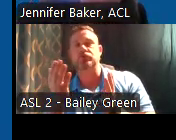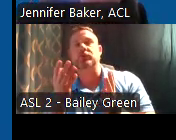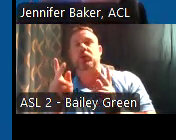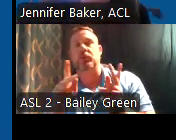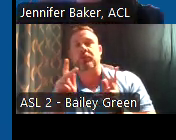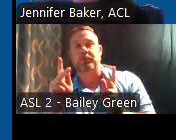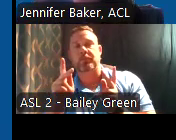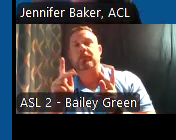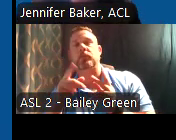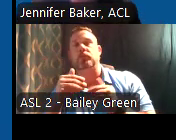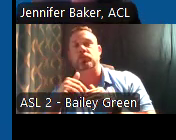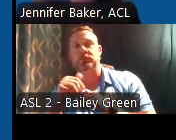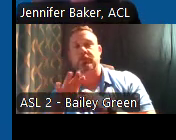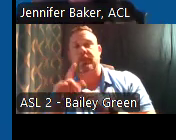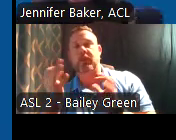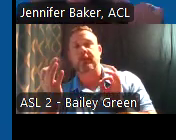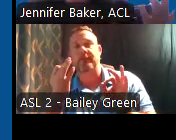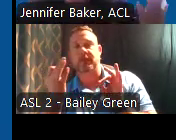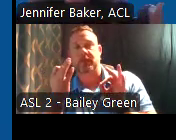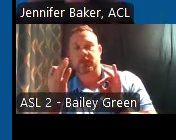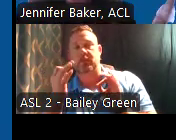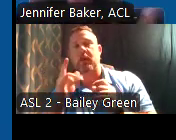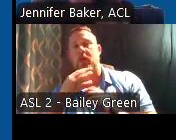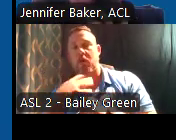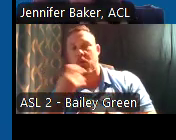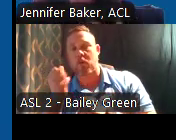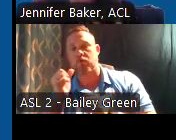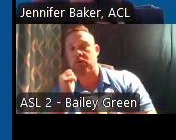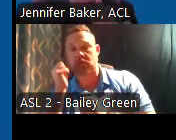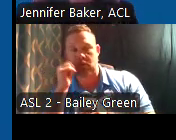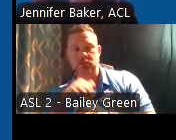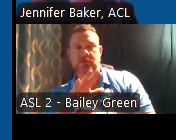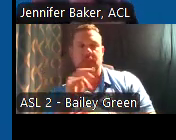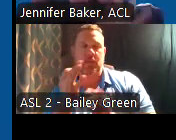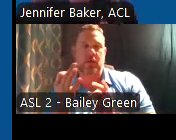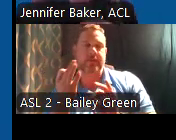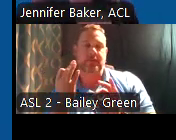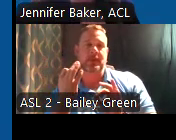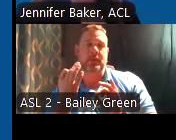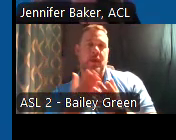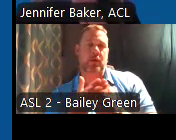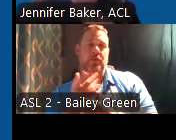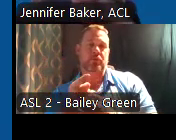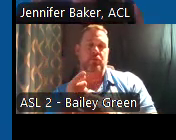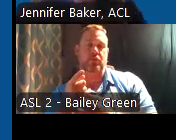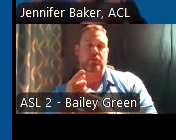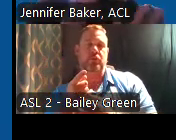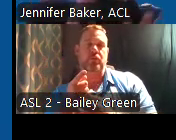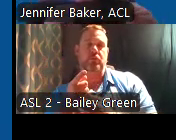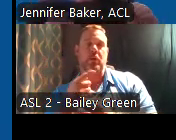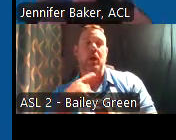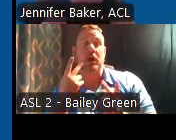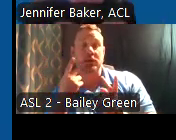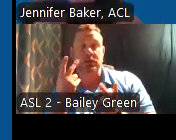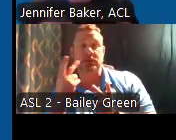folks to submit their feedback, but also for older adults to submit their feedback through this portal. I see that